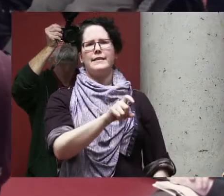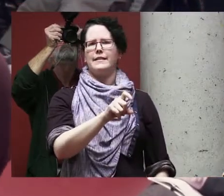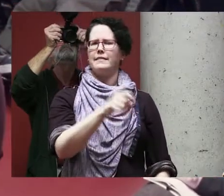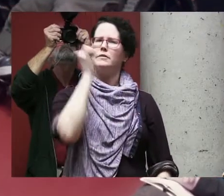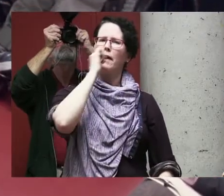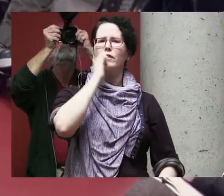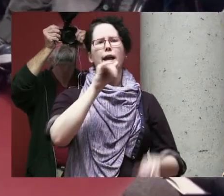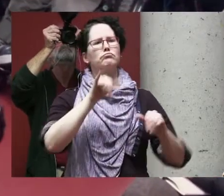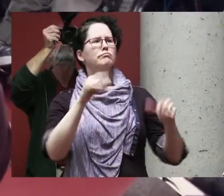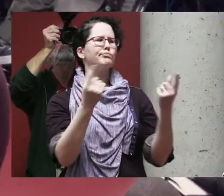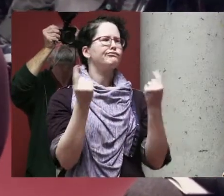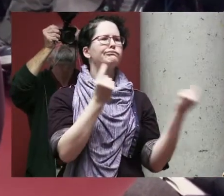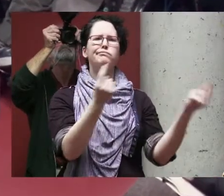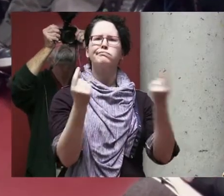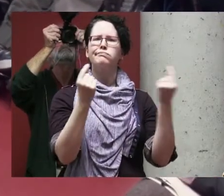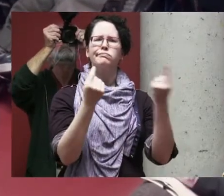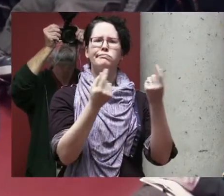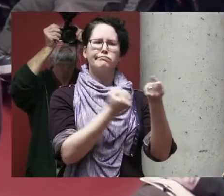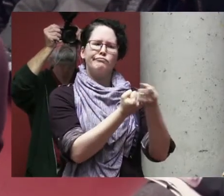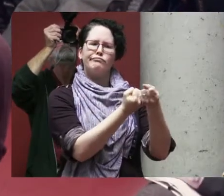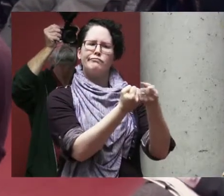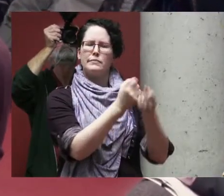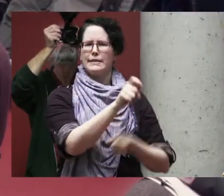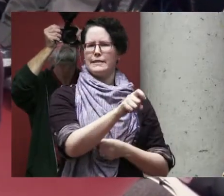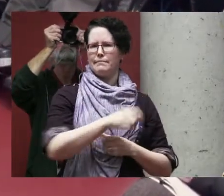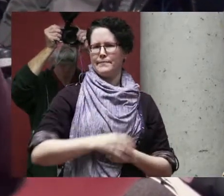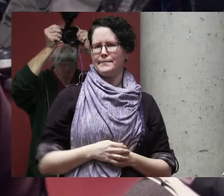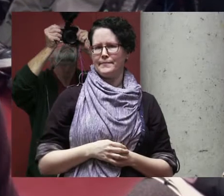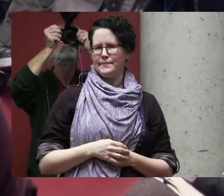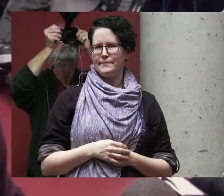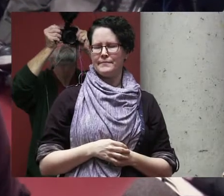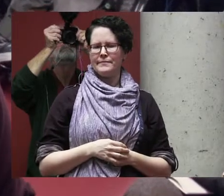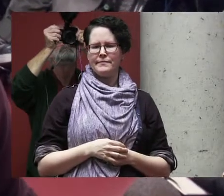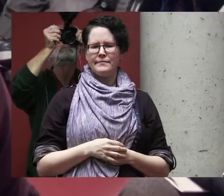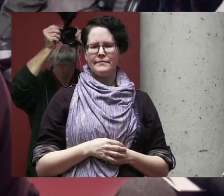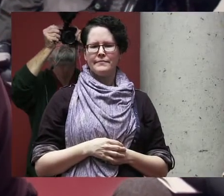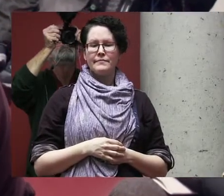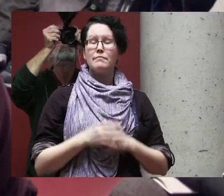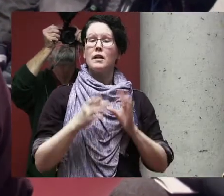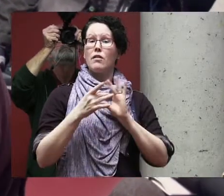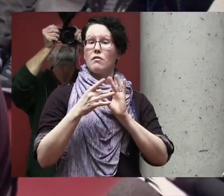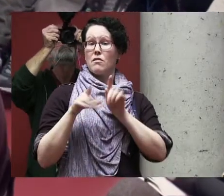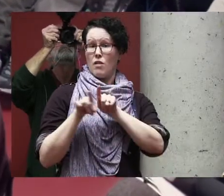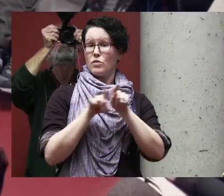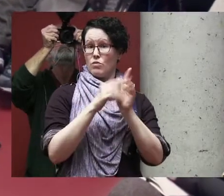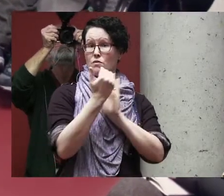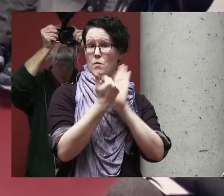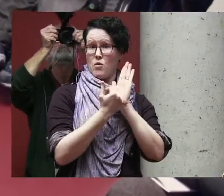living. It goes on to note, it was most profound to hear from staff and many of the